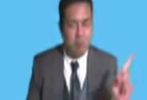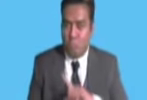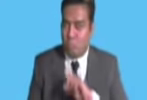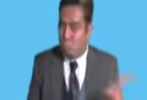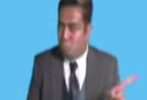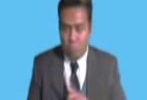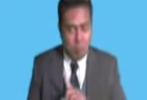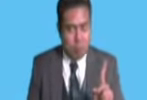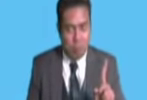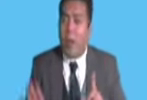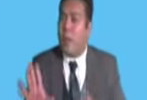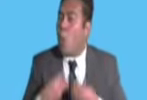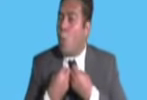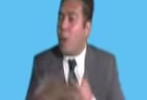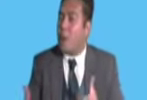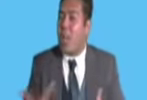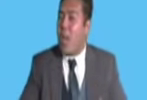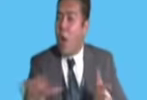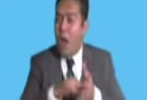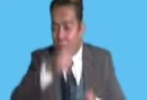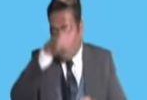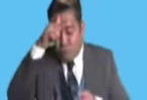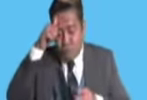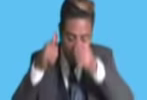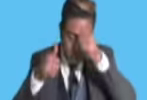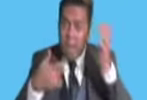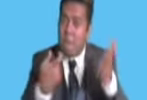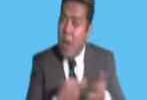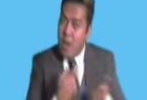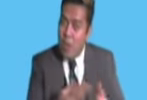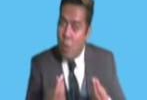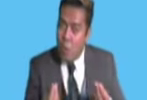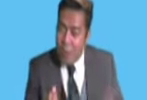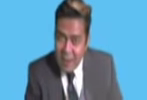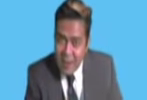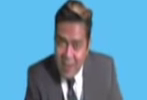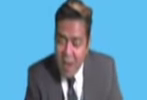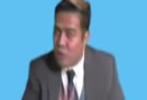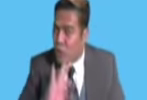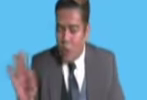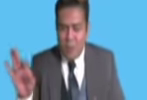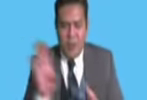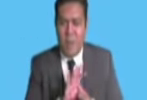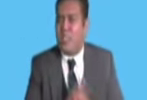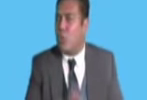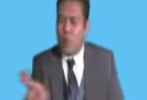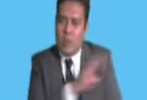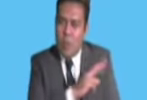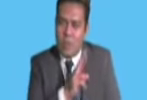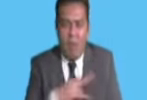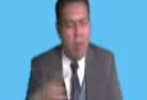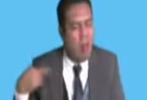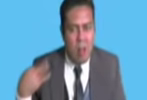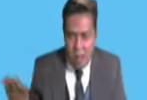Is wasting our hard-earned money. Is not credible. Is irresponsible